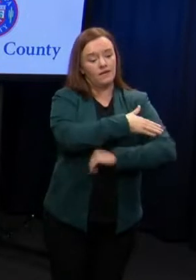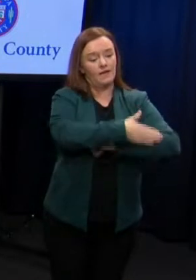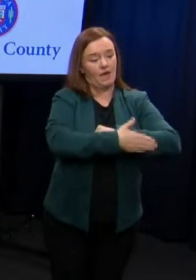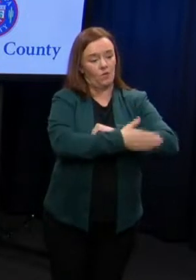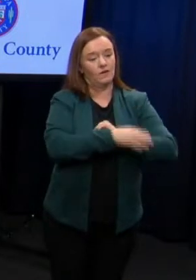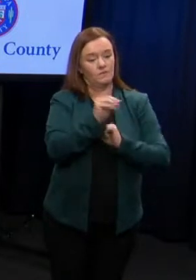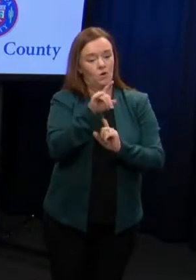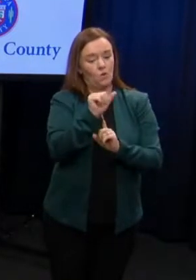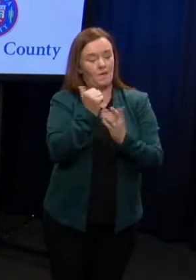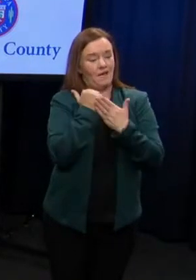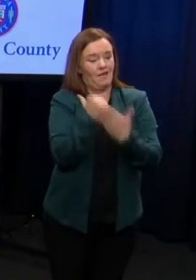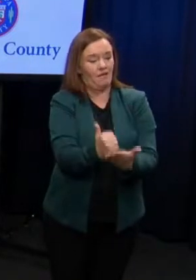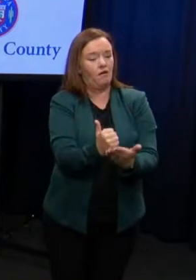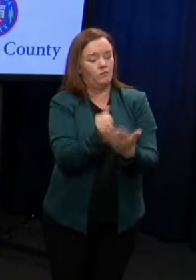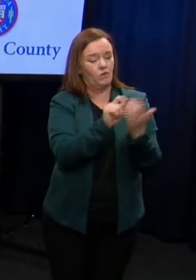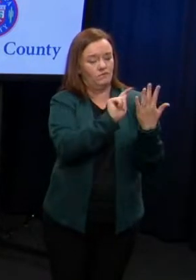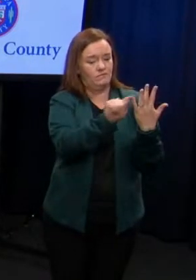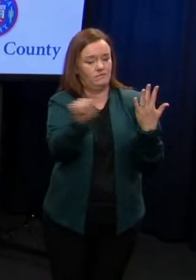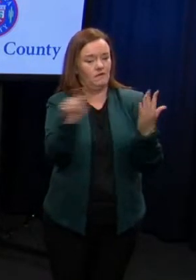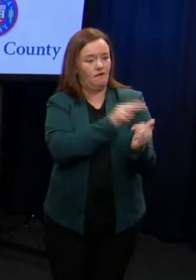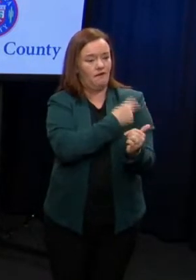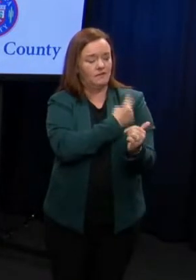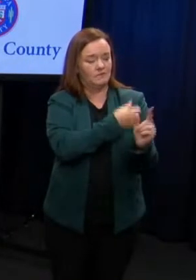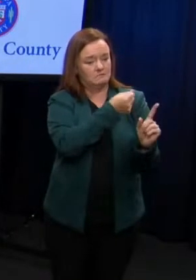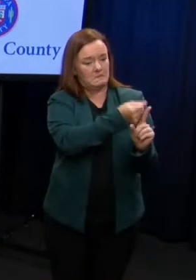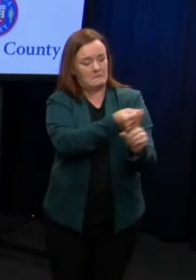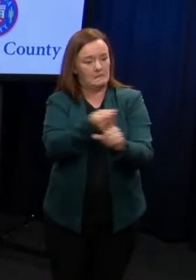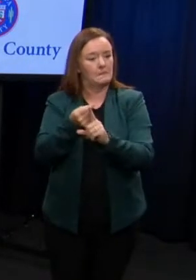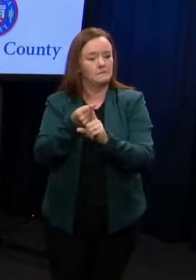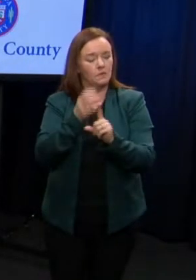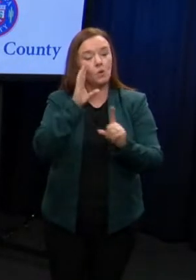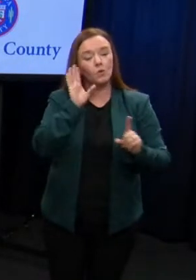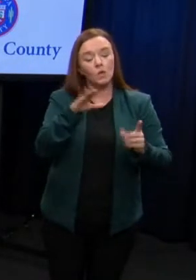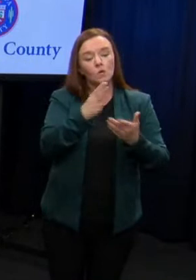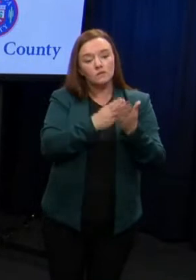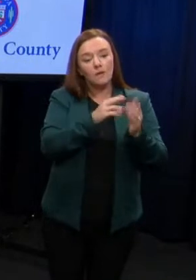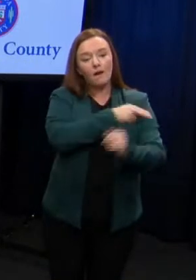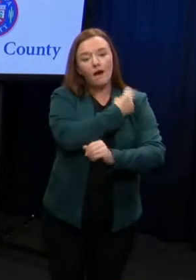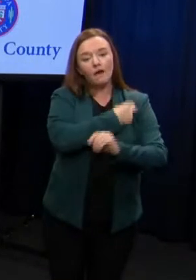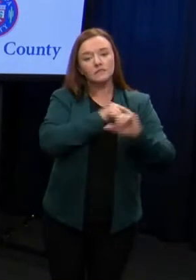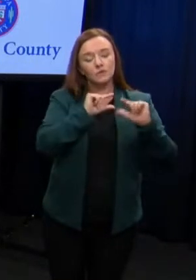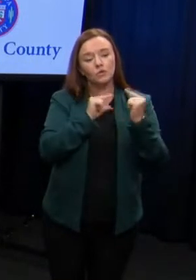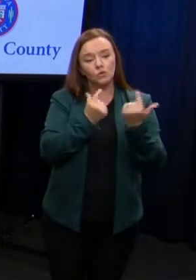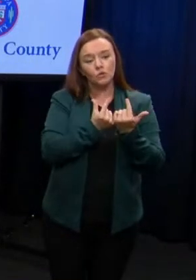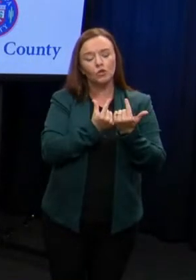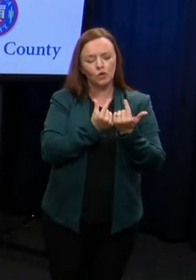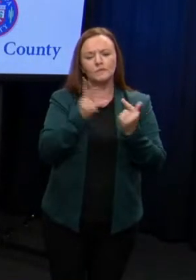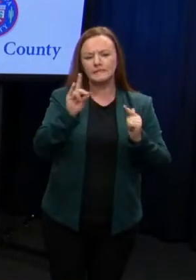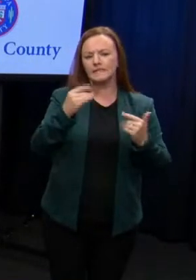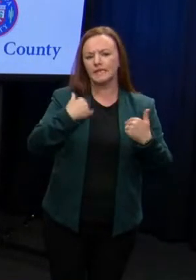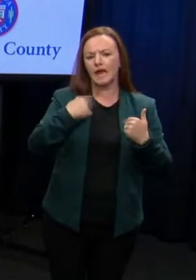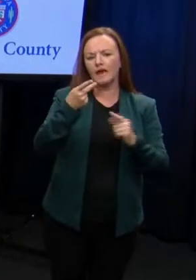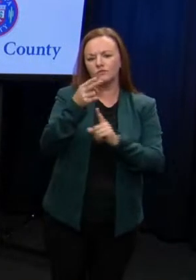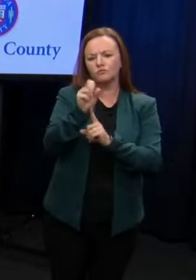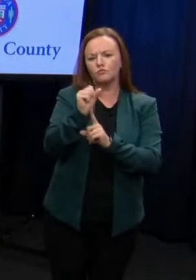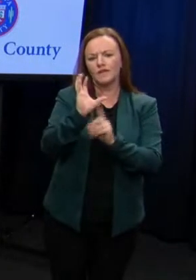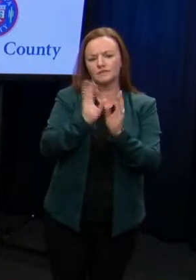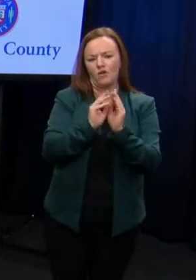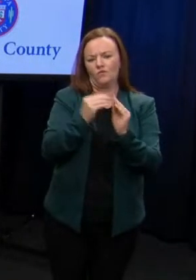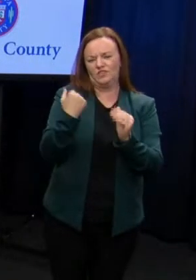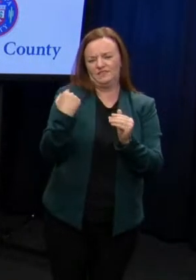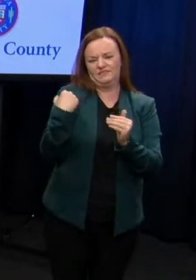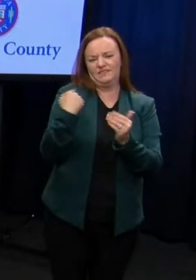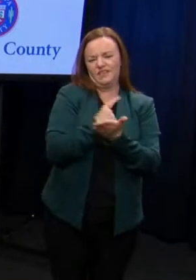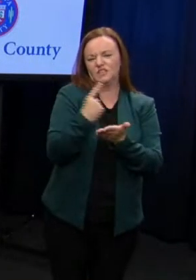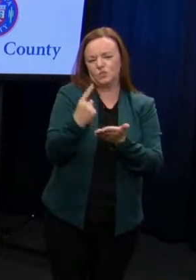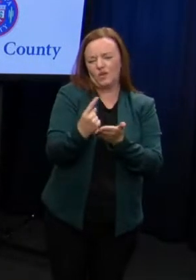to help with some of the situations with hospitals? We know that some of the hospital groups, they had a press conference earlier this week. We're aware of that. So I'll have Director